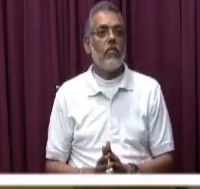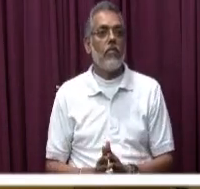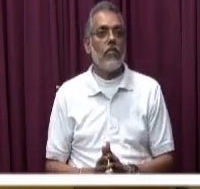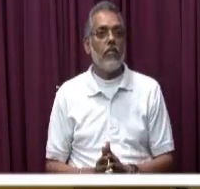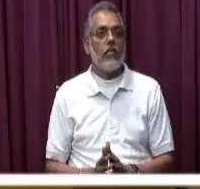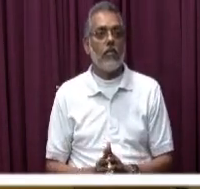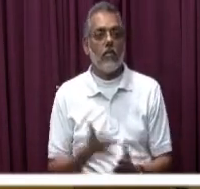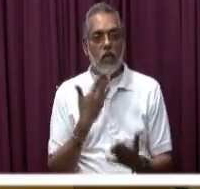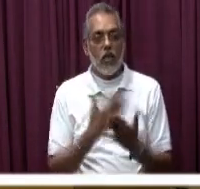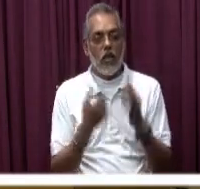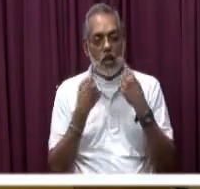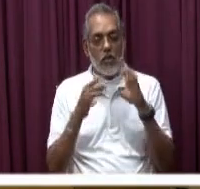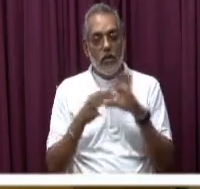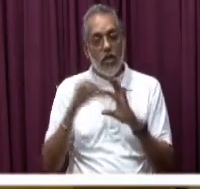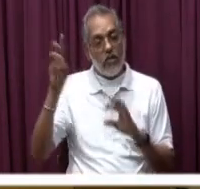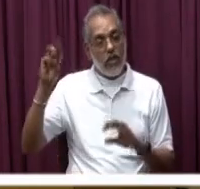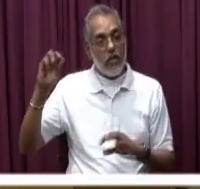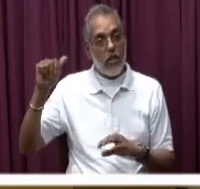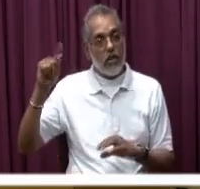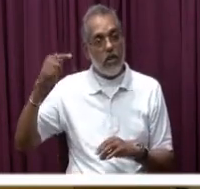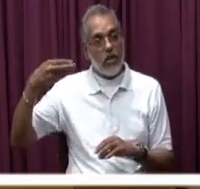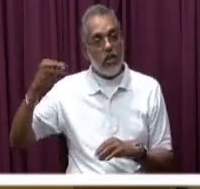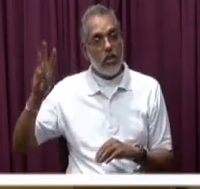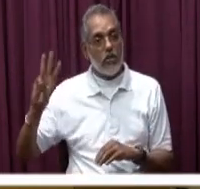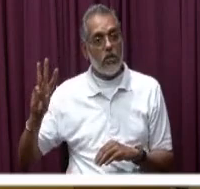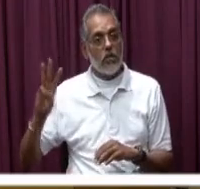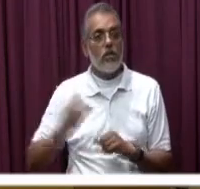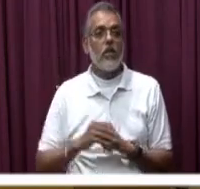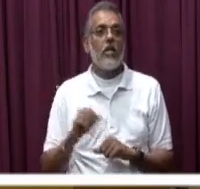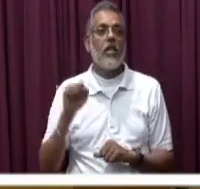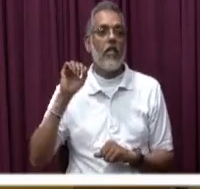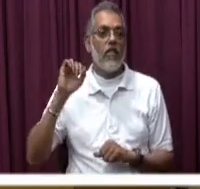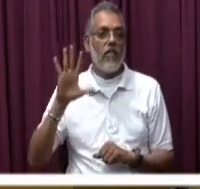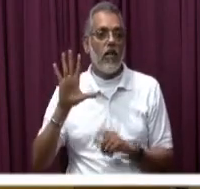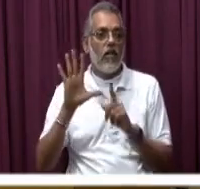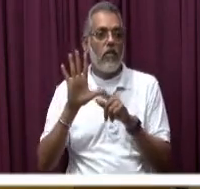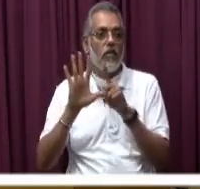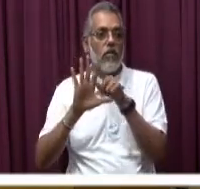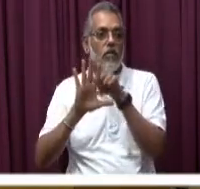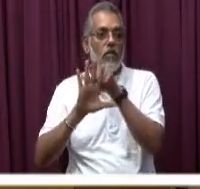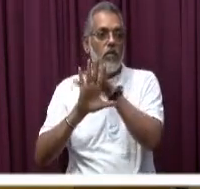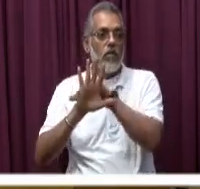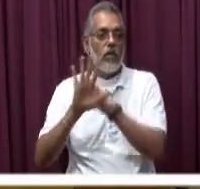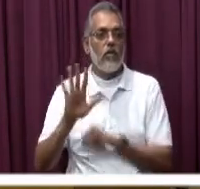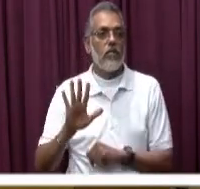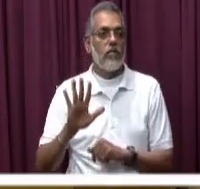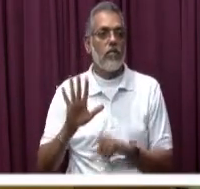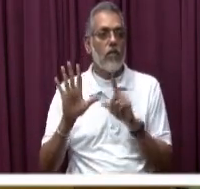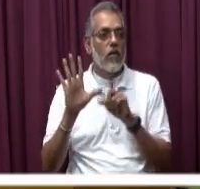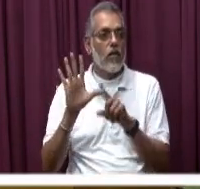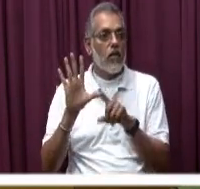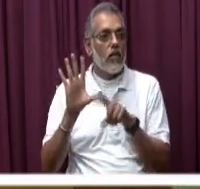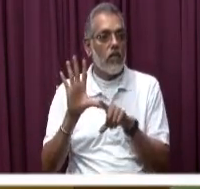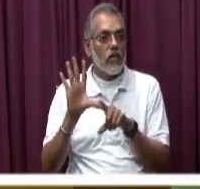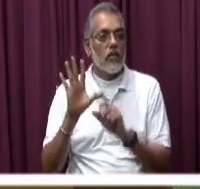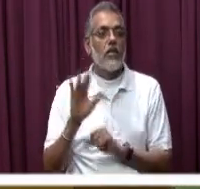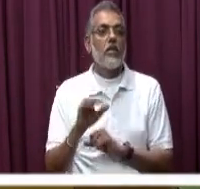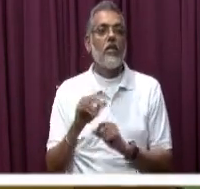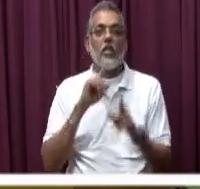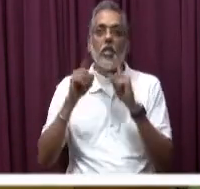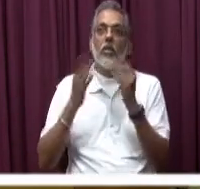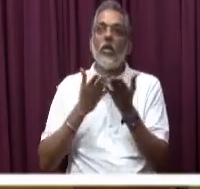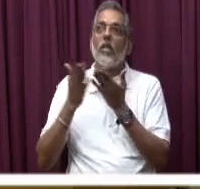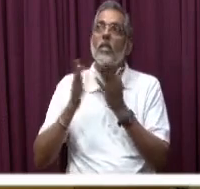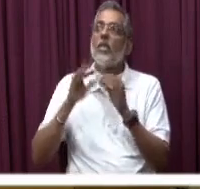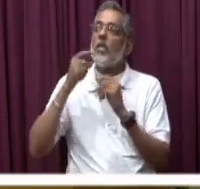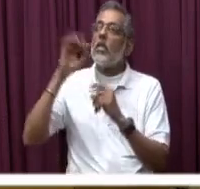The Gospel of Matthew has five discourses. And the first of those discourses is the Sermon on the